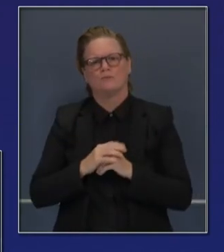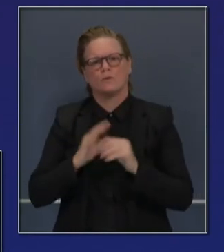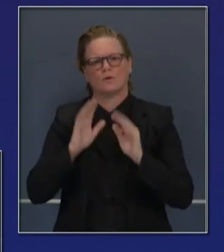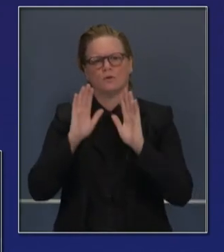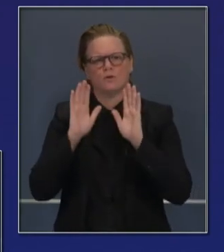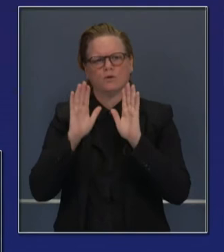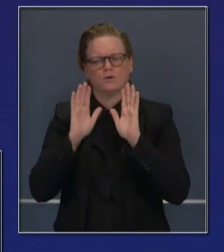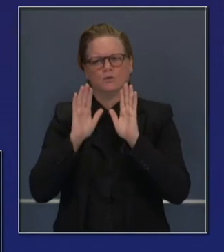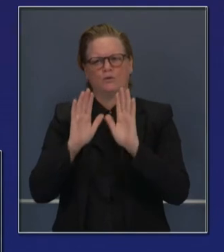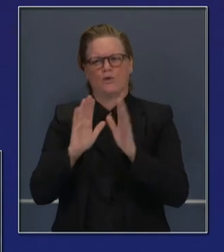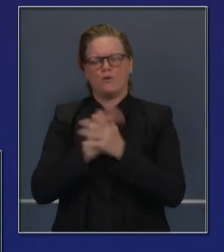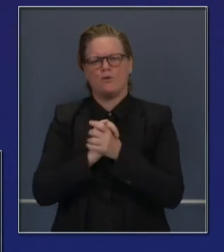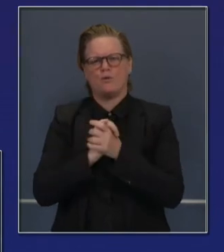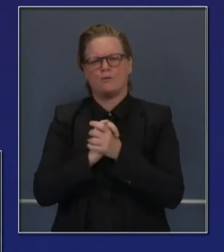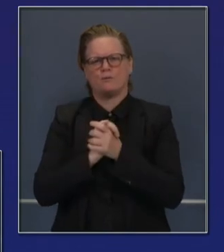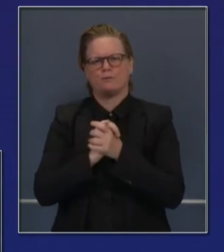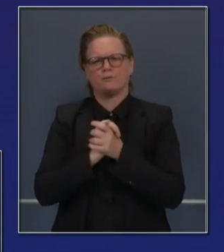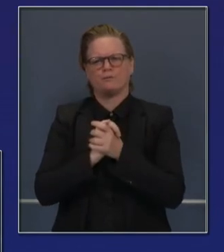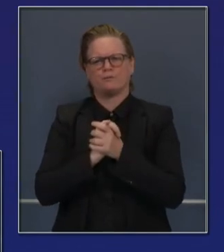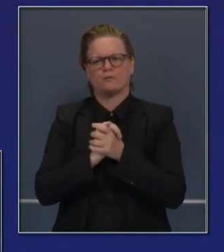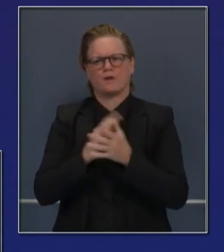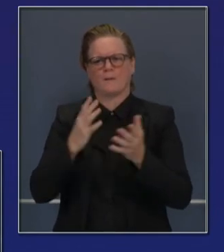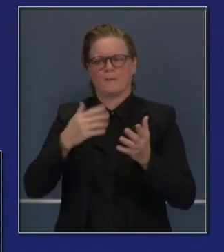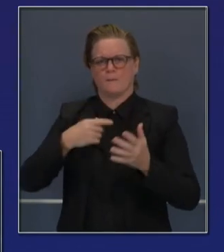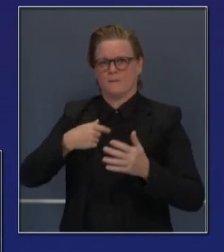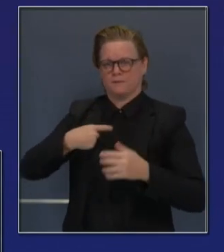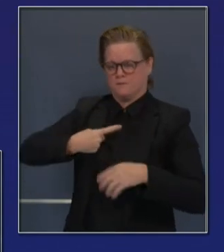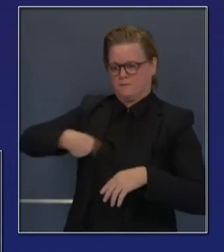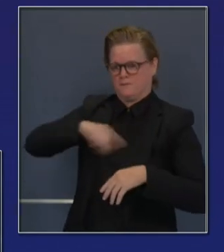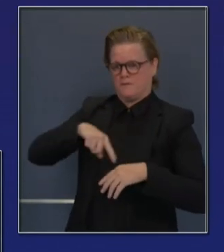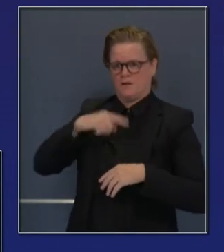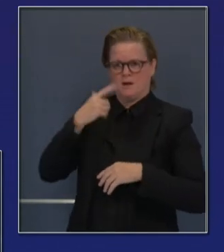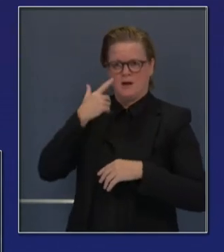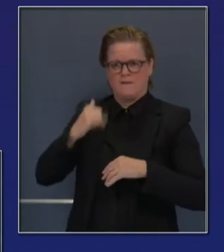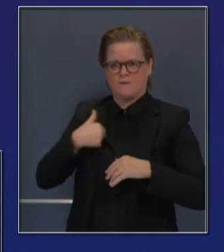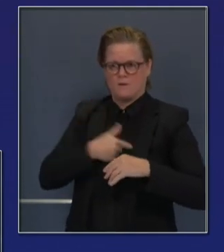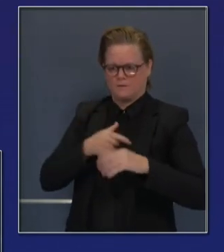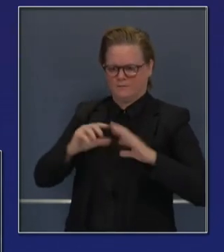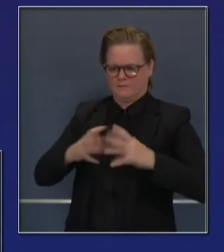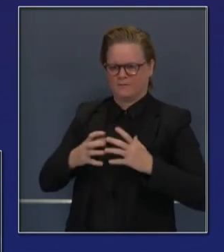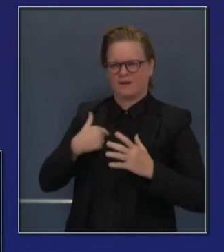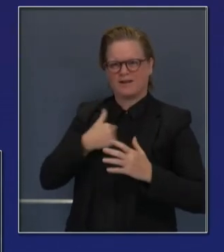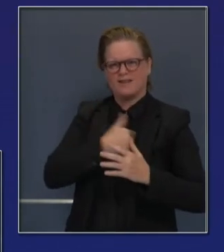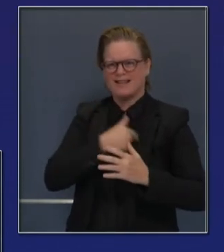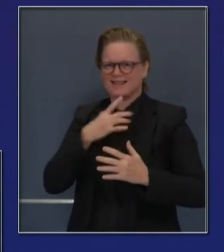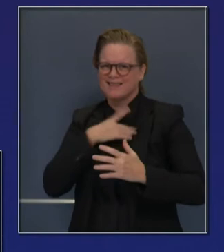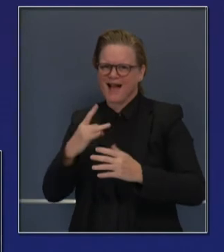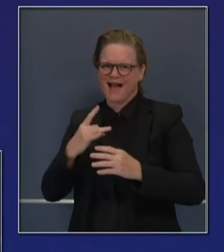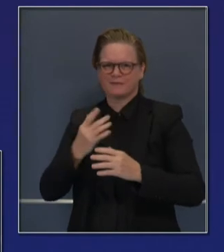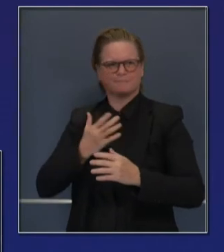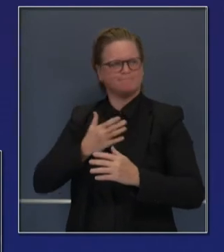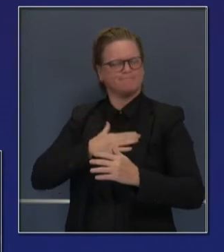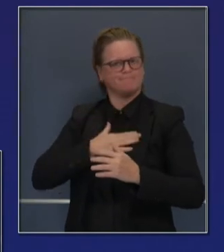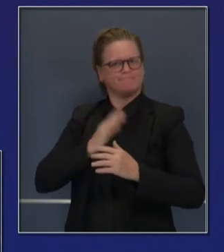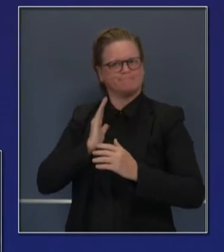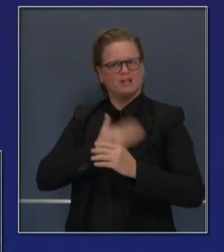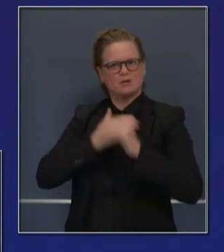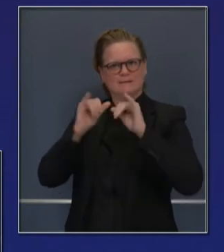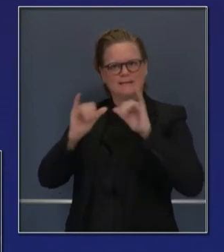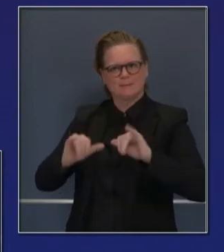but authority in terms of their calculus on when things to start arrive, when we'll start to